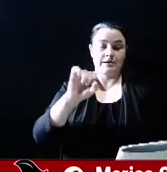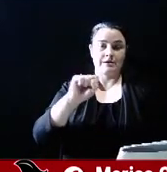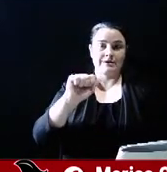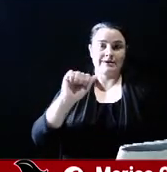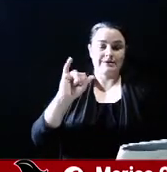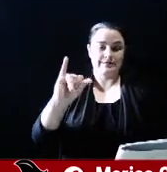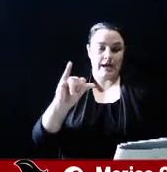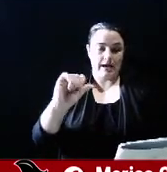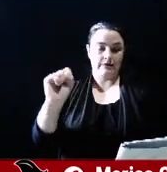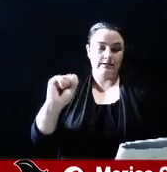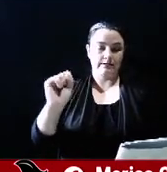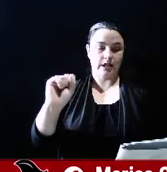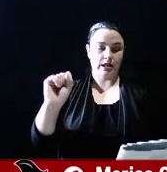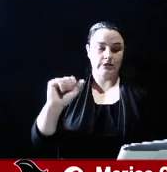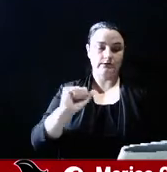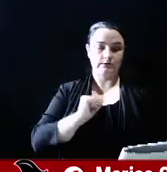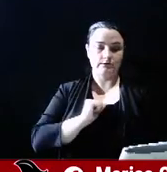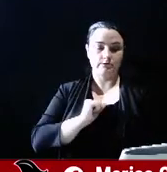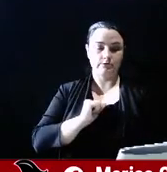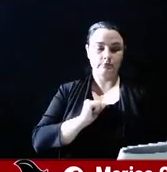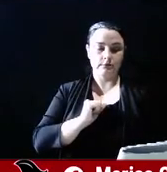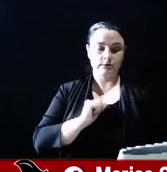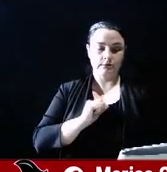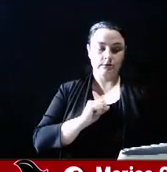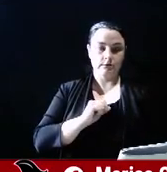Isai Salas Vargas.